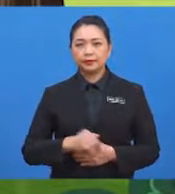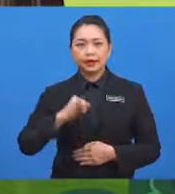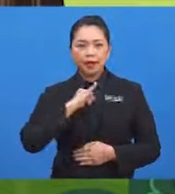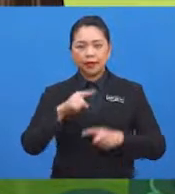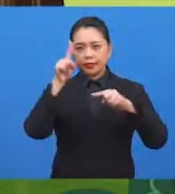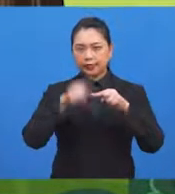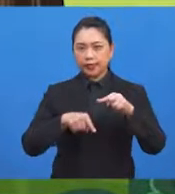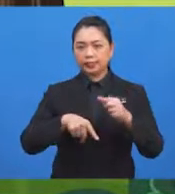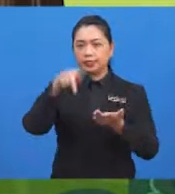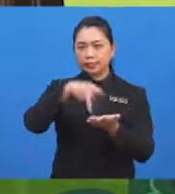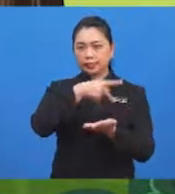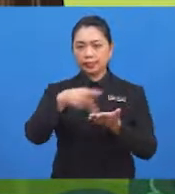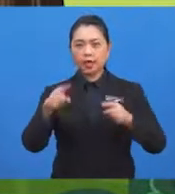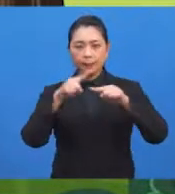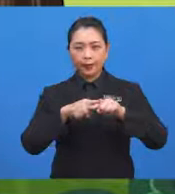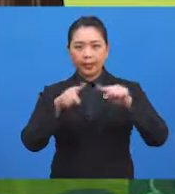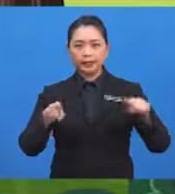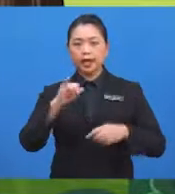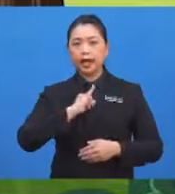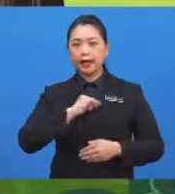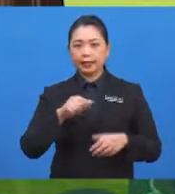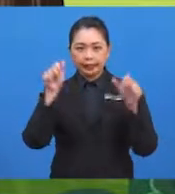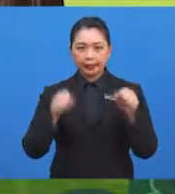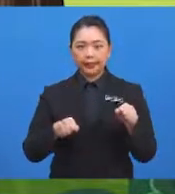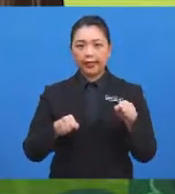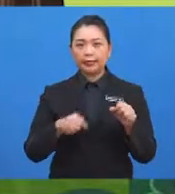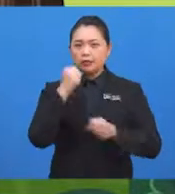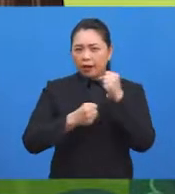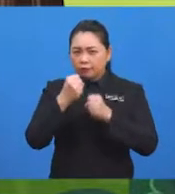I can't dance, but I can run!